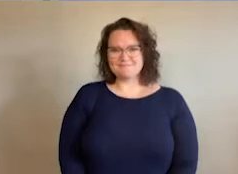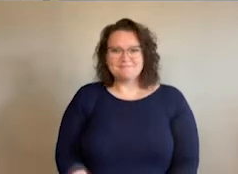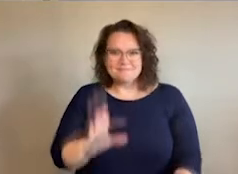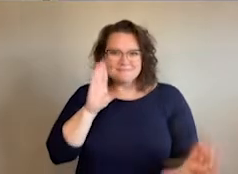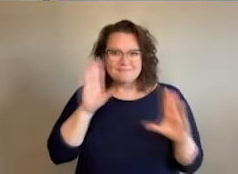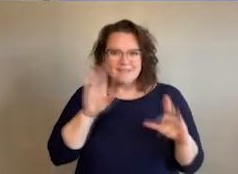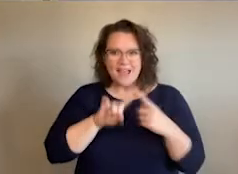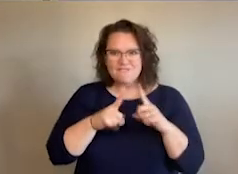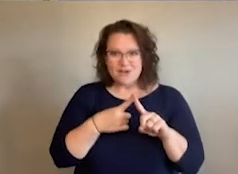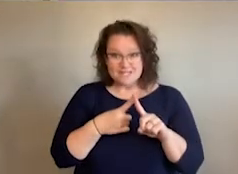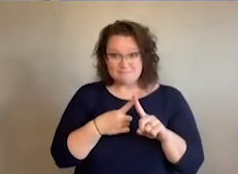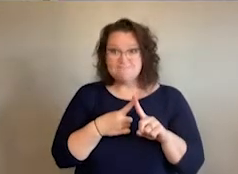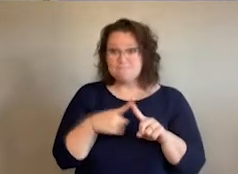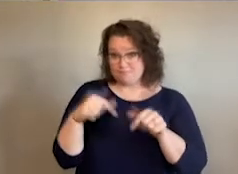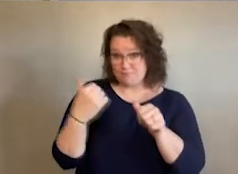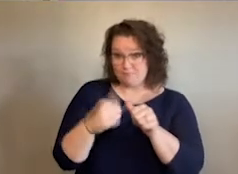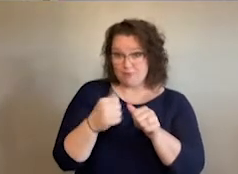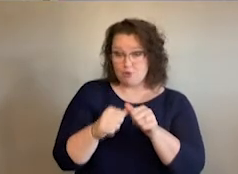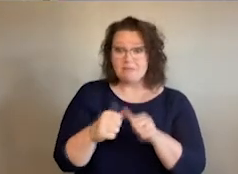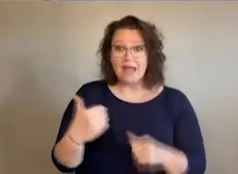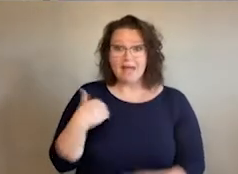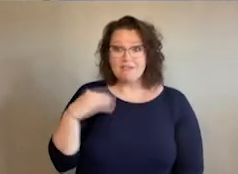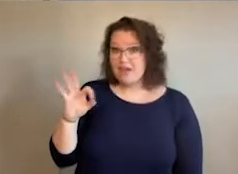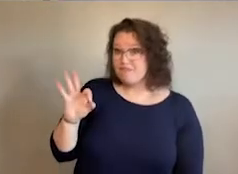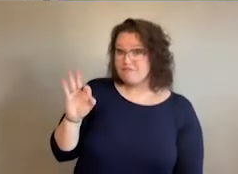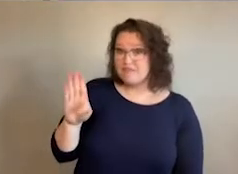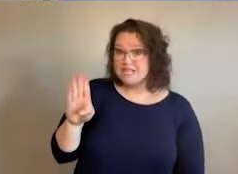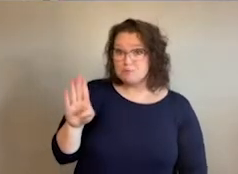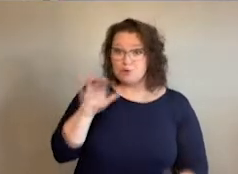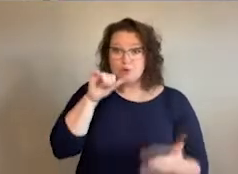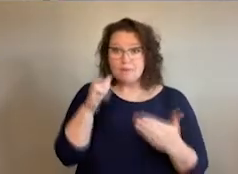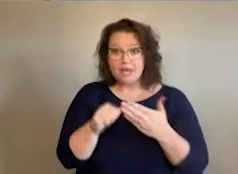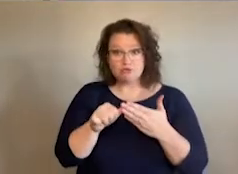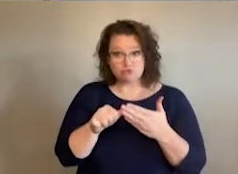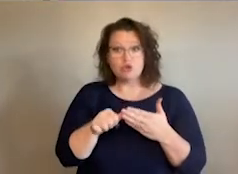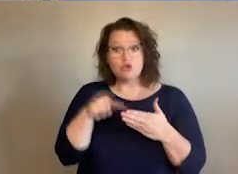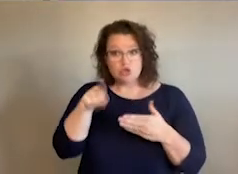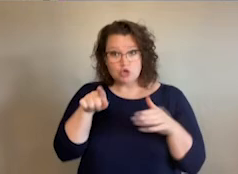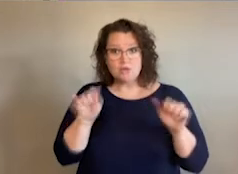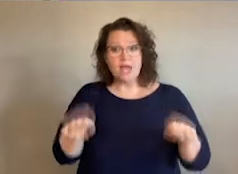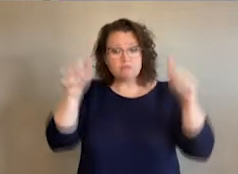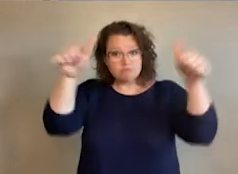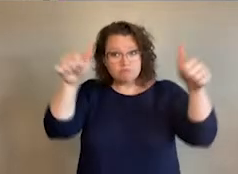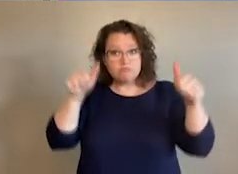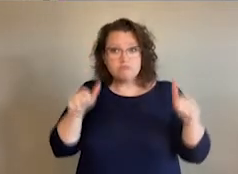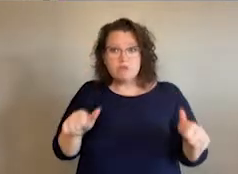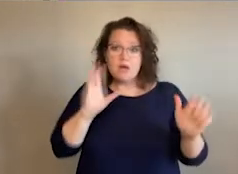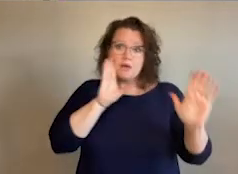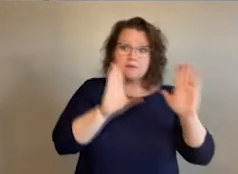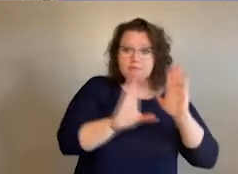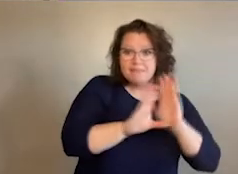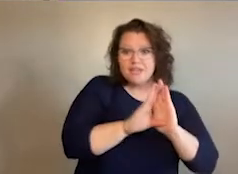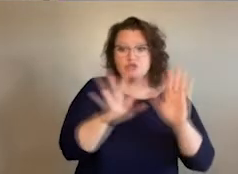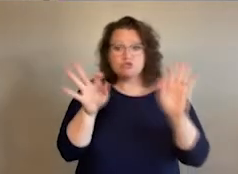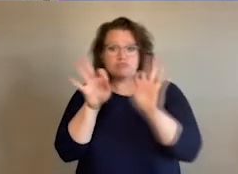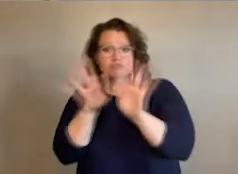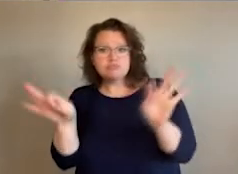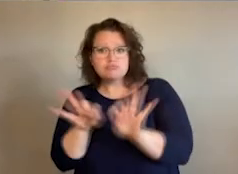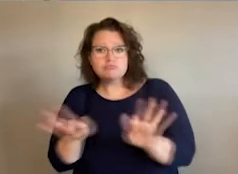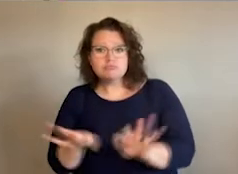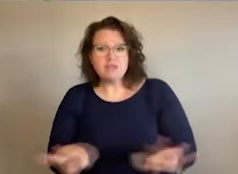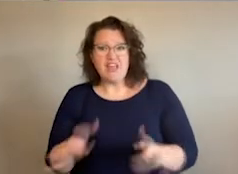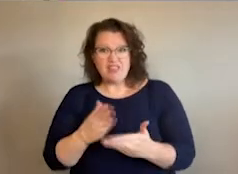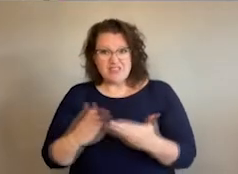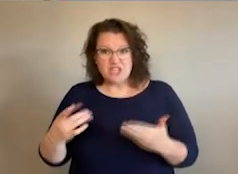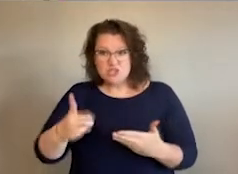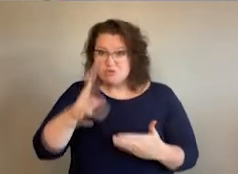Hi friends, I just don't want you to forget, we've got our Facebook page where you can also put some submissions of things that you've created,